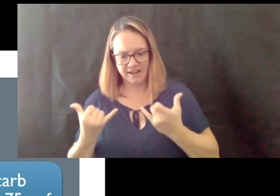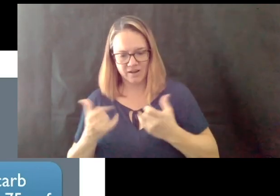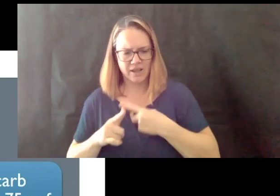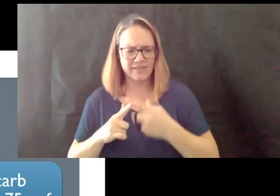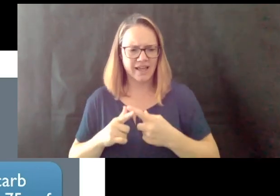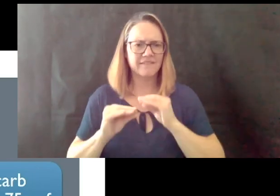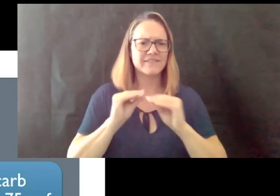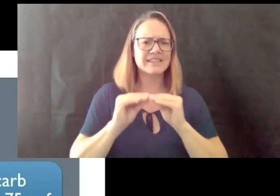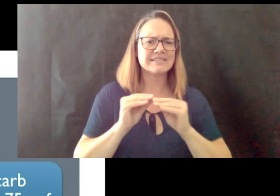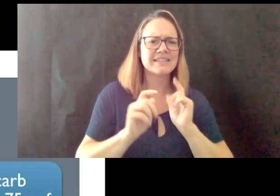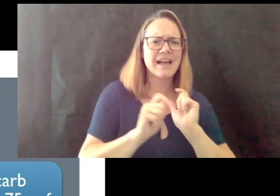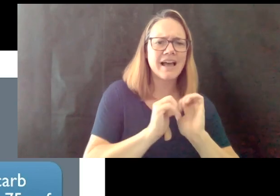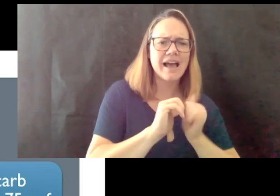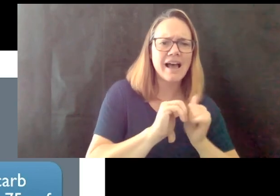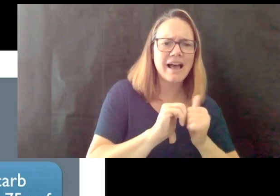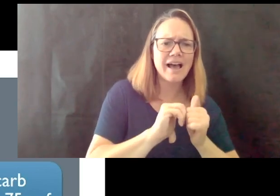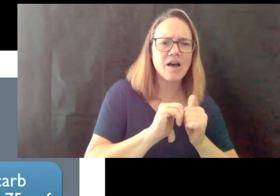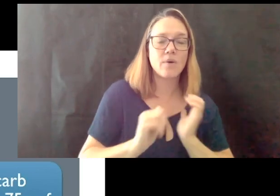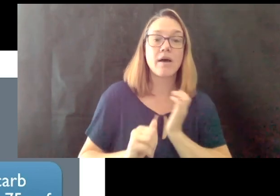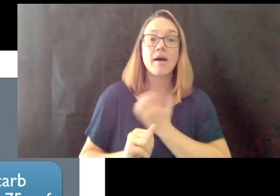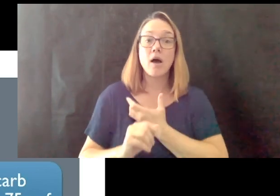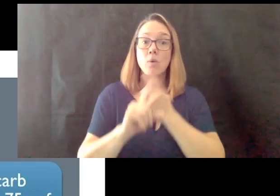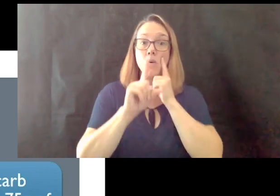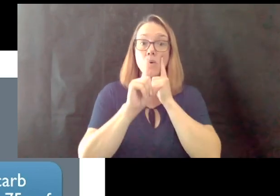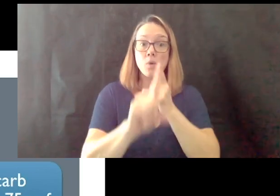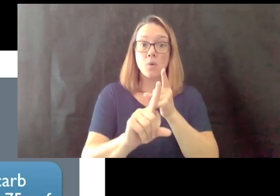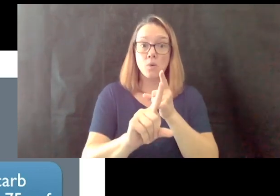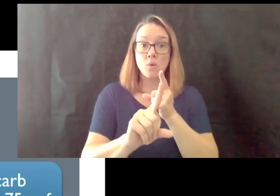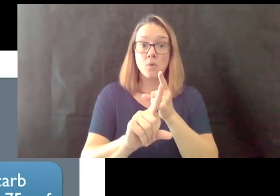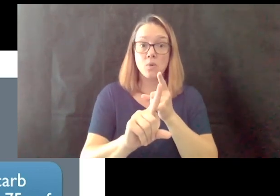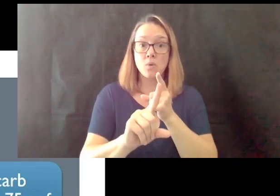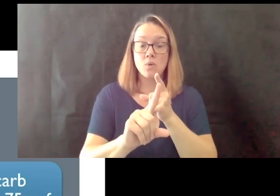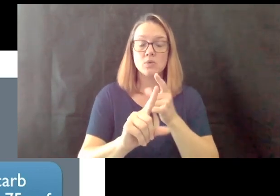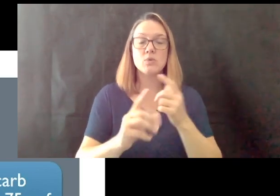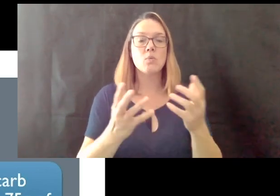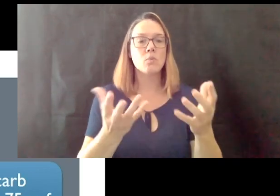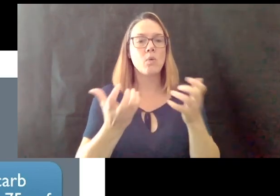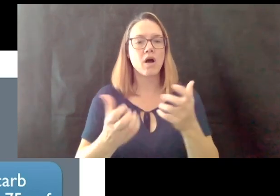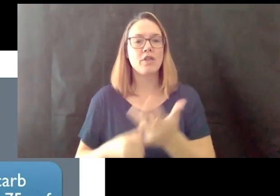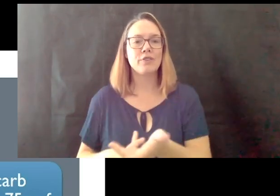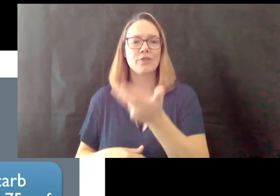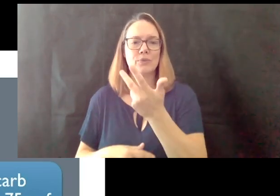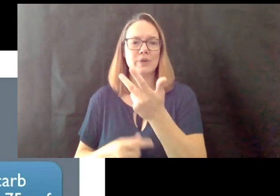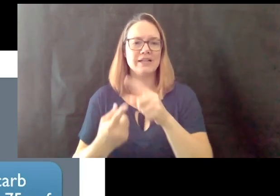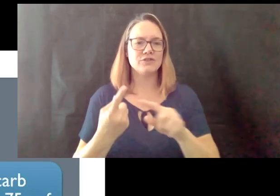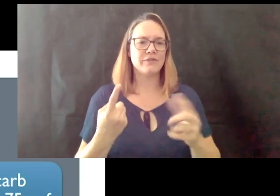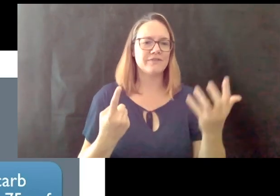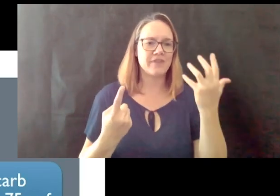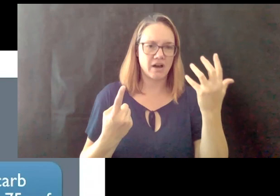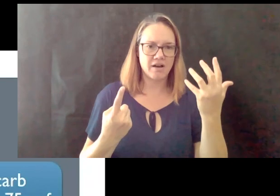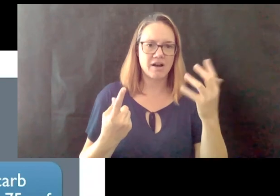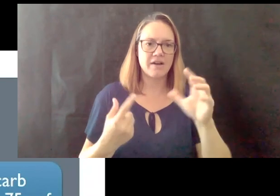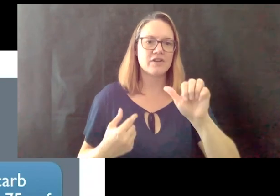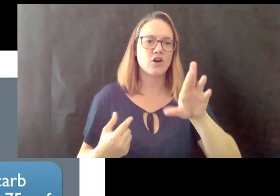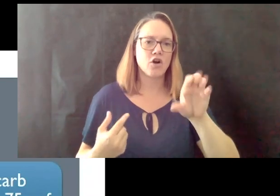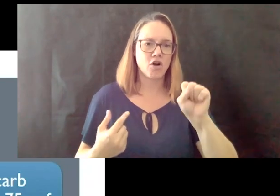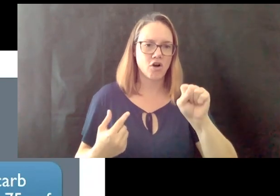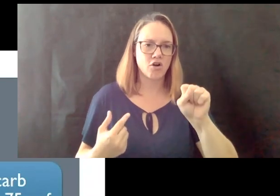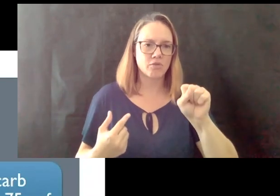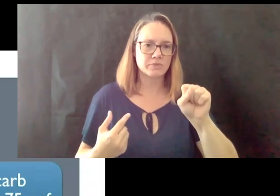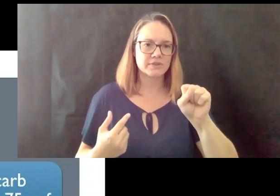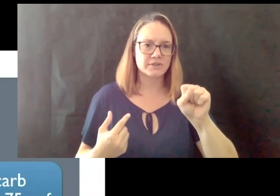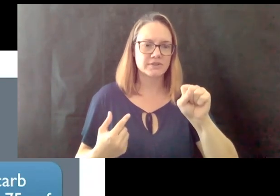where you need to go from there. So our goal is going to be to aim for 3 to 5 carbohydrate servings, which